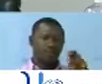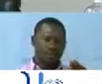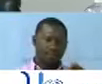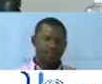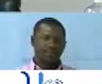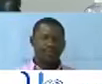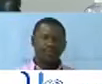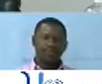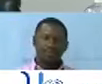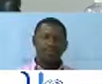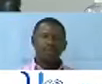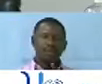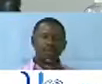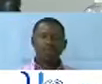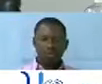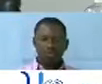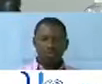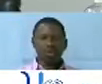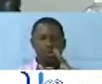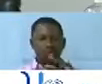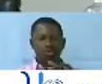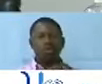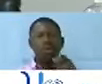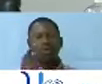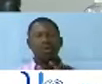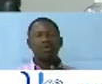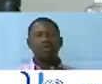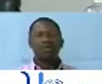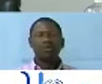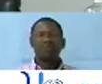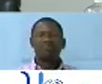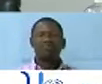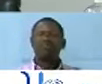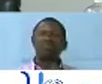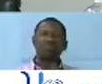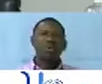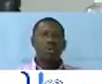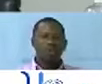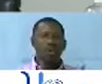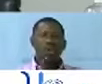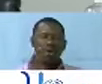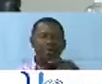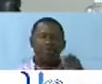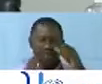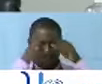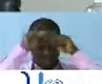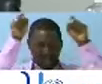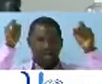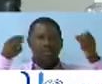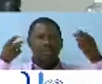you also told us about the unethical conduct of the state council.